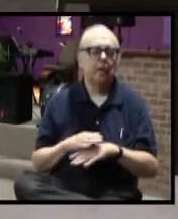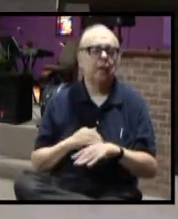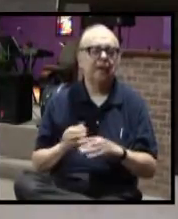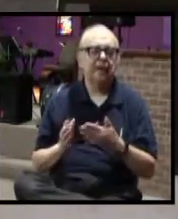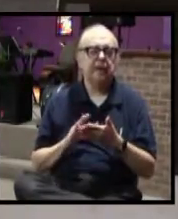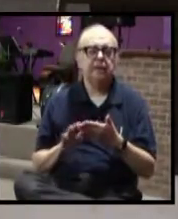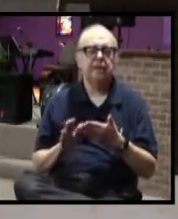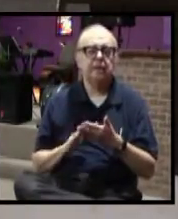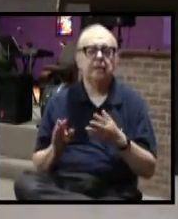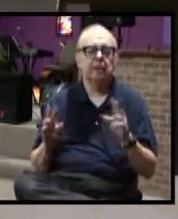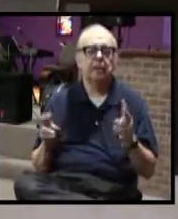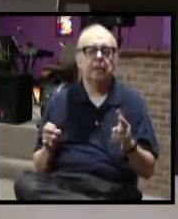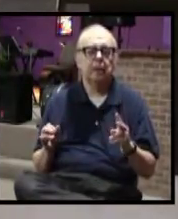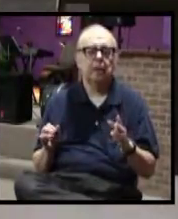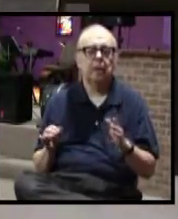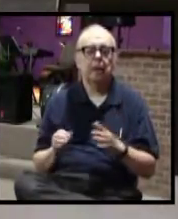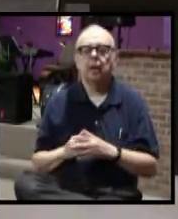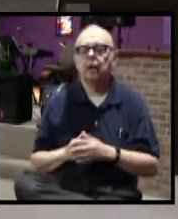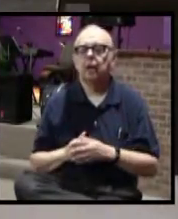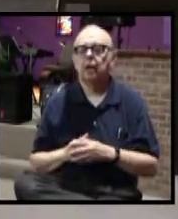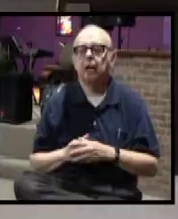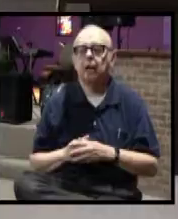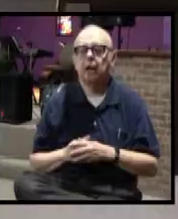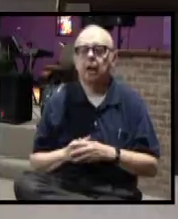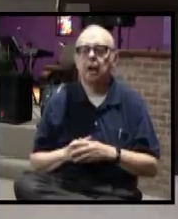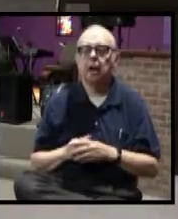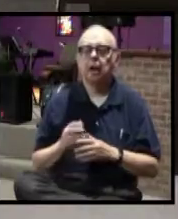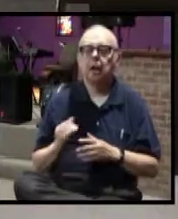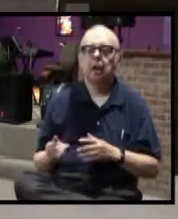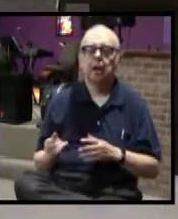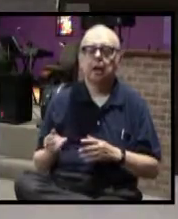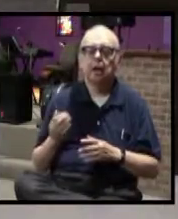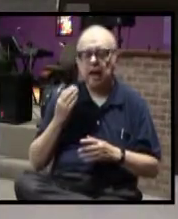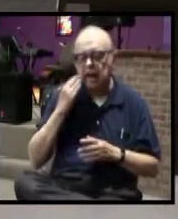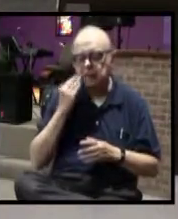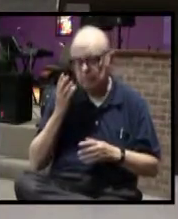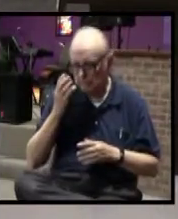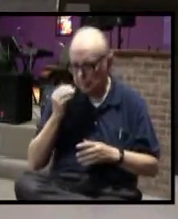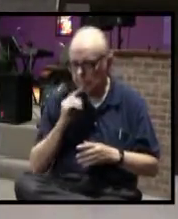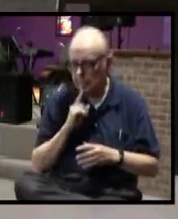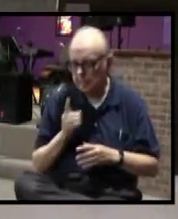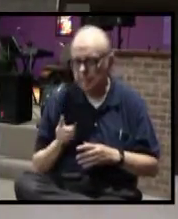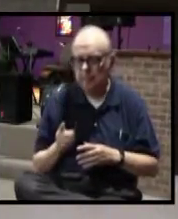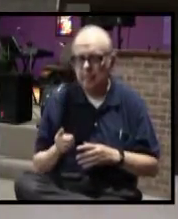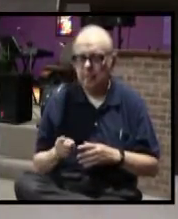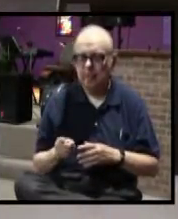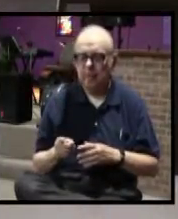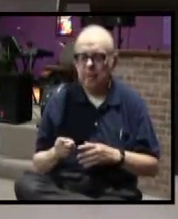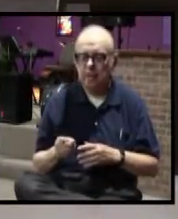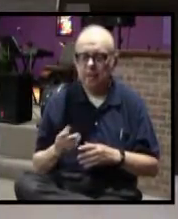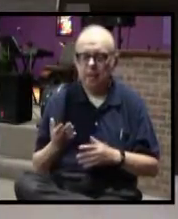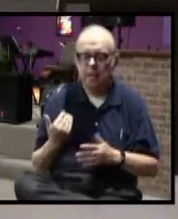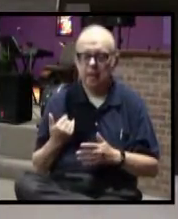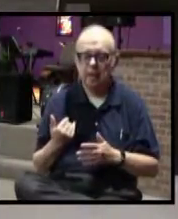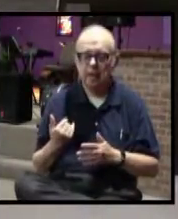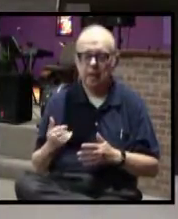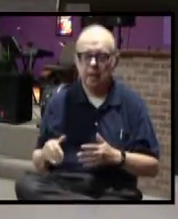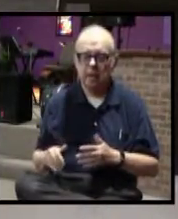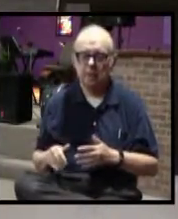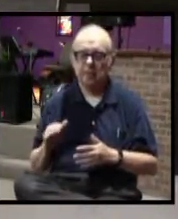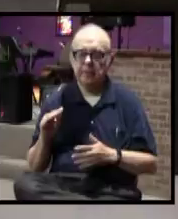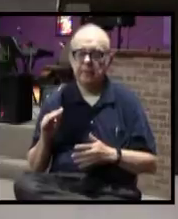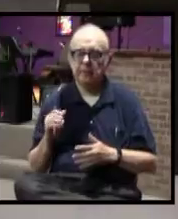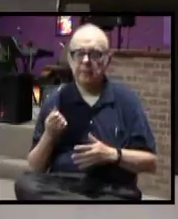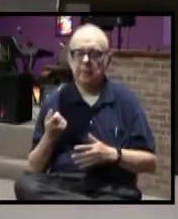an overly simplistic statement that spoke volumes. And because I know him so well, and because I have pretty good